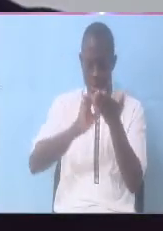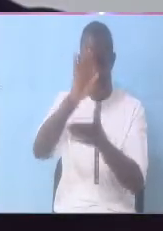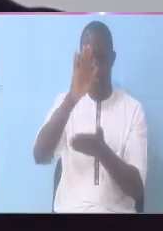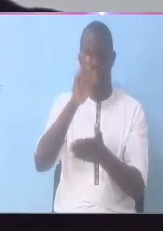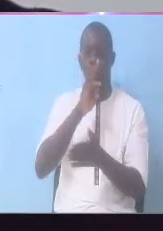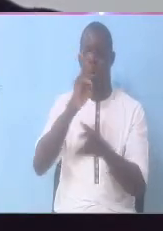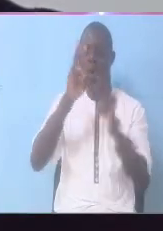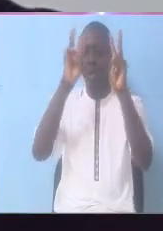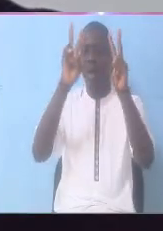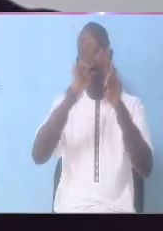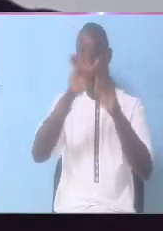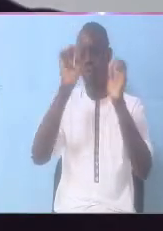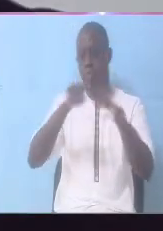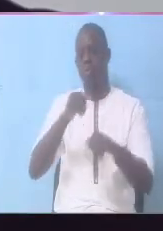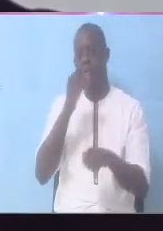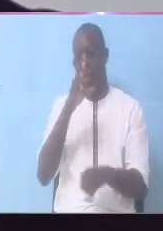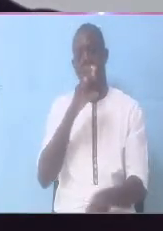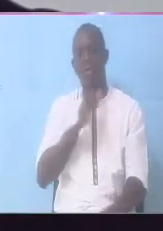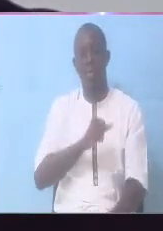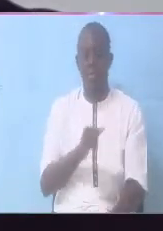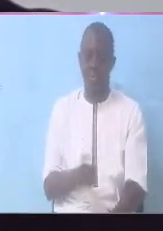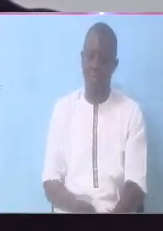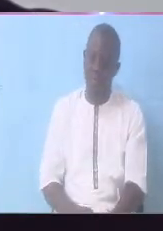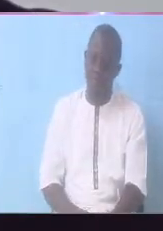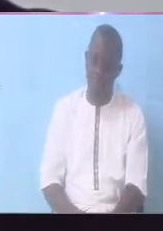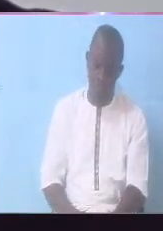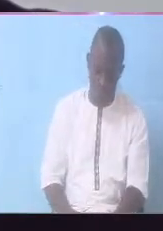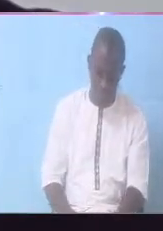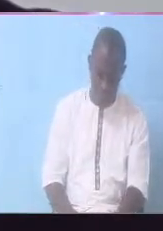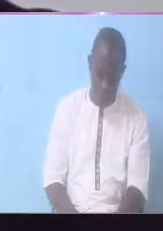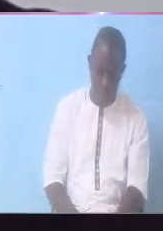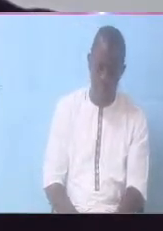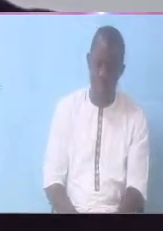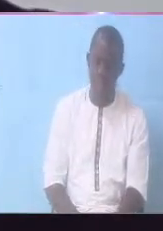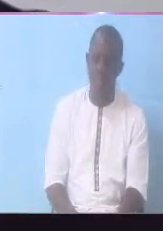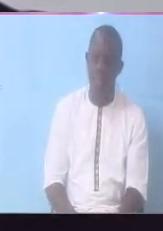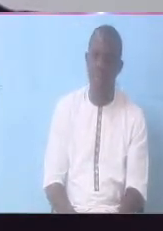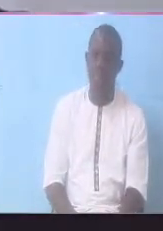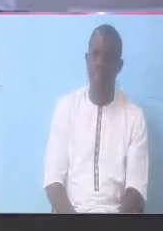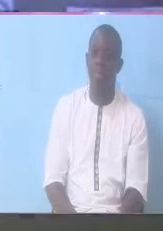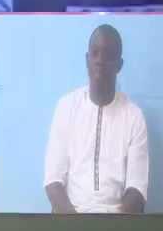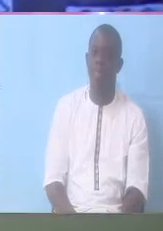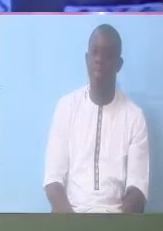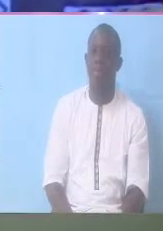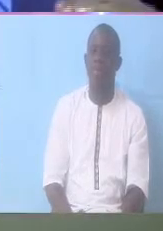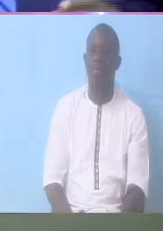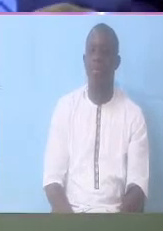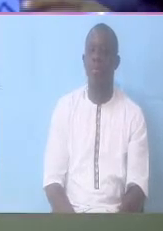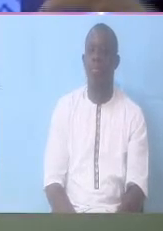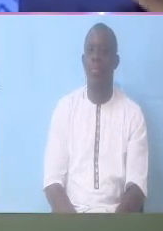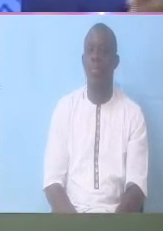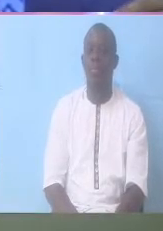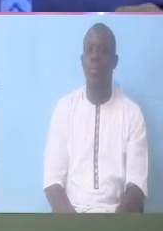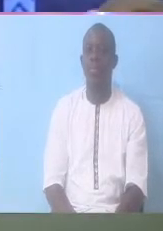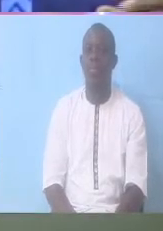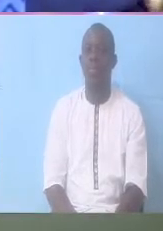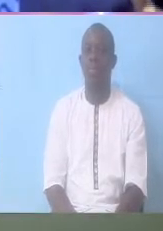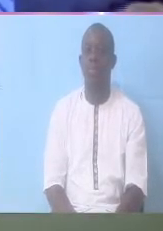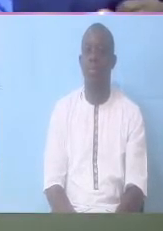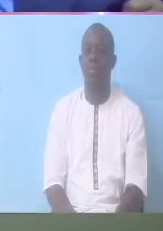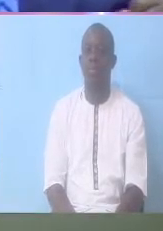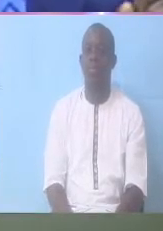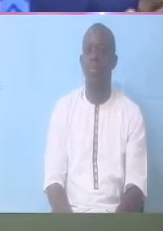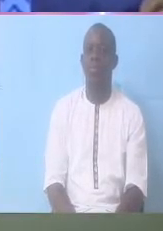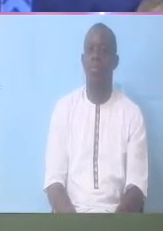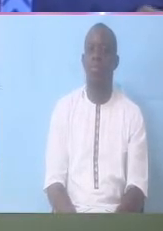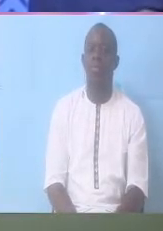others, yes. But then I'm not here to say they were ordered by Jammeh. I have to be honest here, sir. You are huffing and puffing at